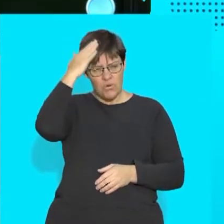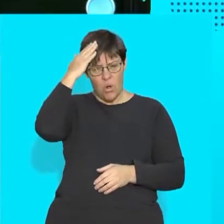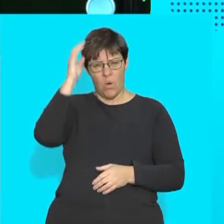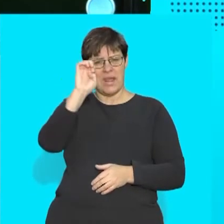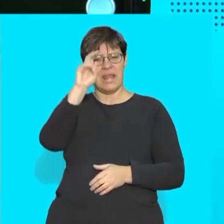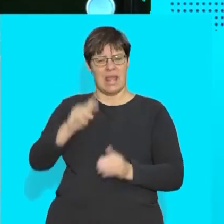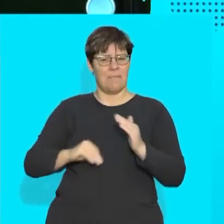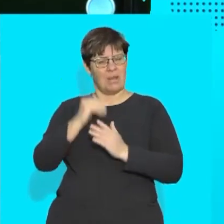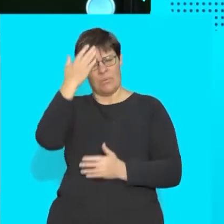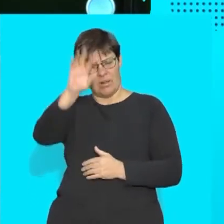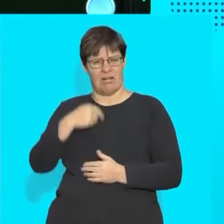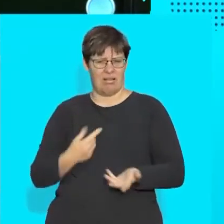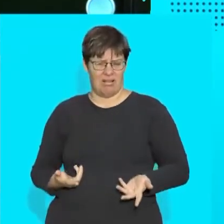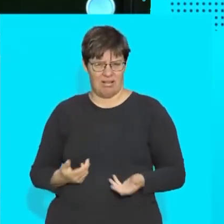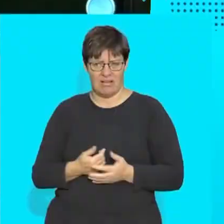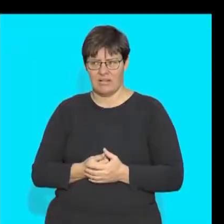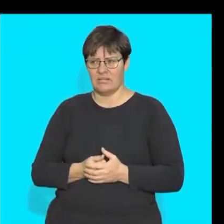Okay? So